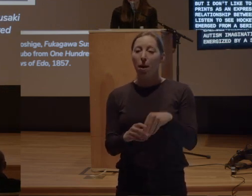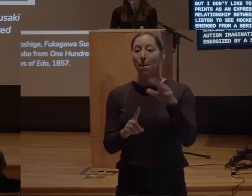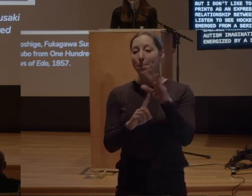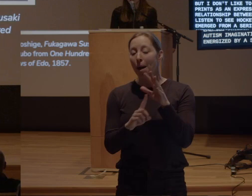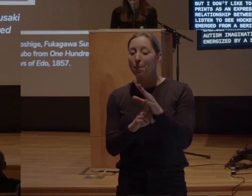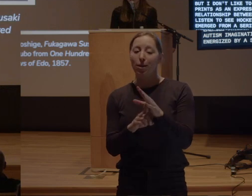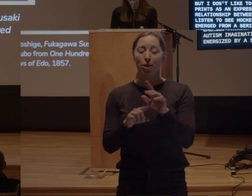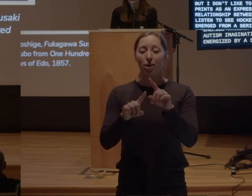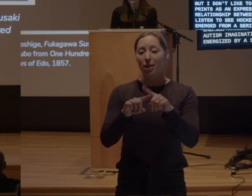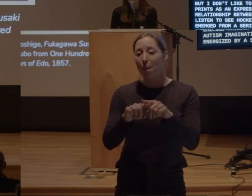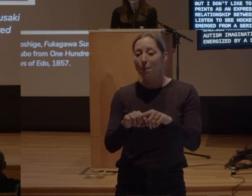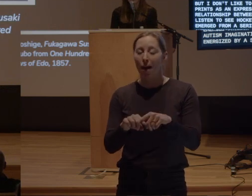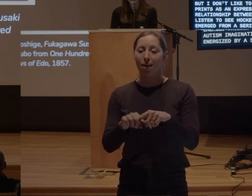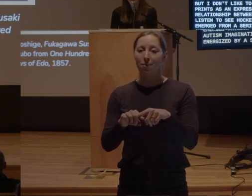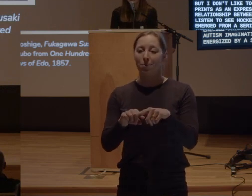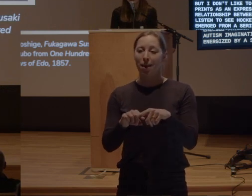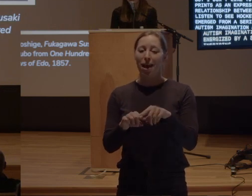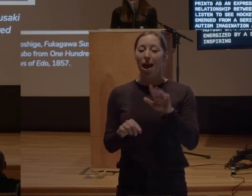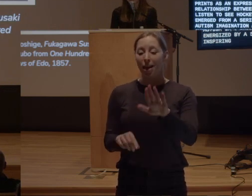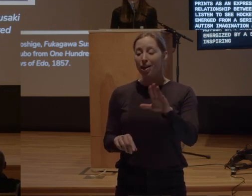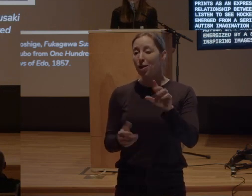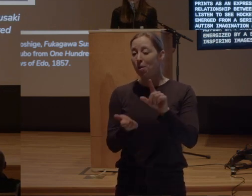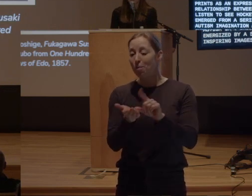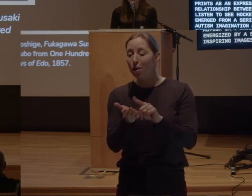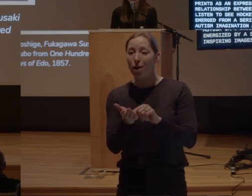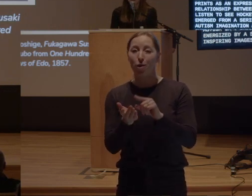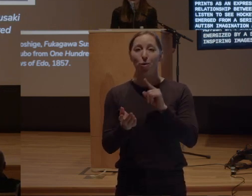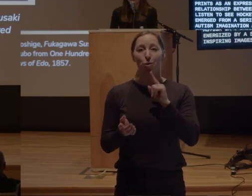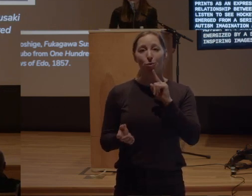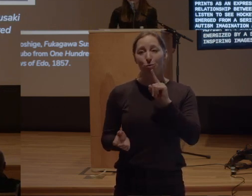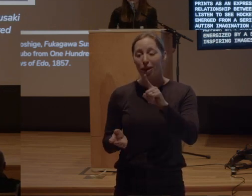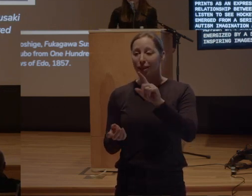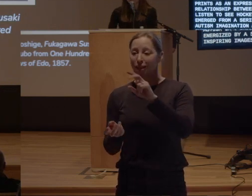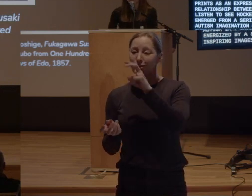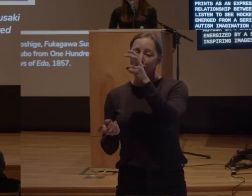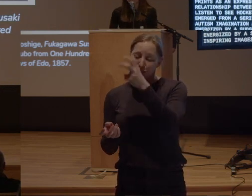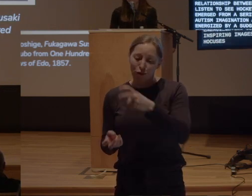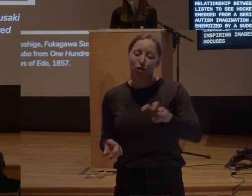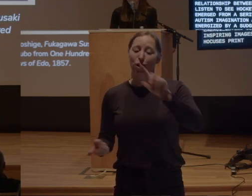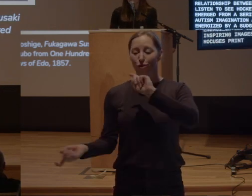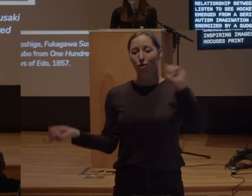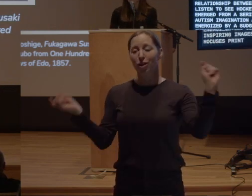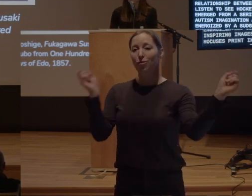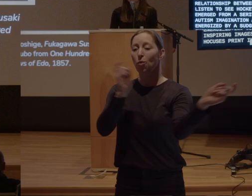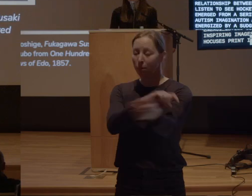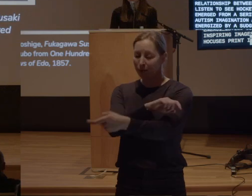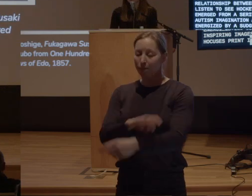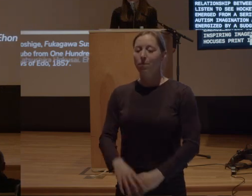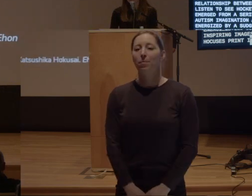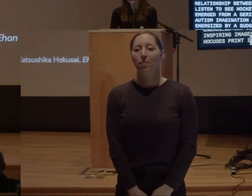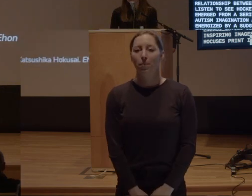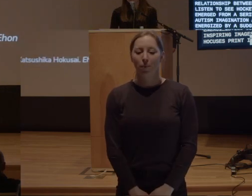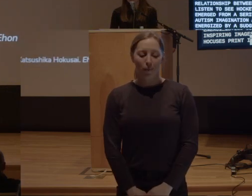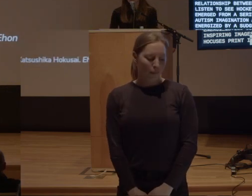natural world, which Hokusai's print in turn fed and transformed.